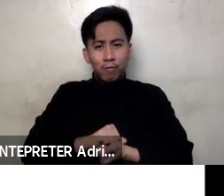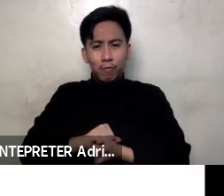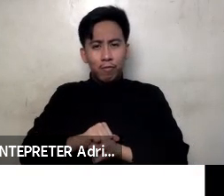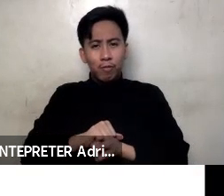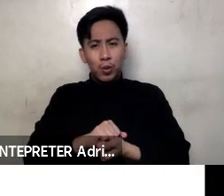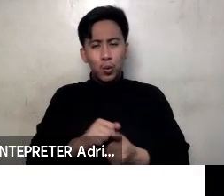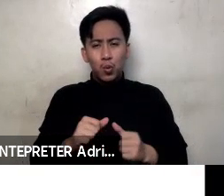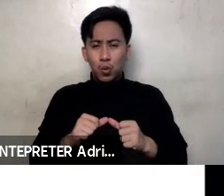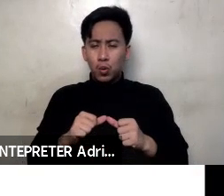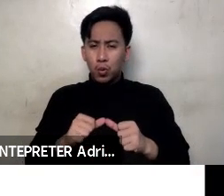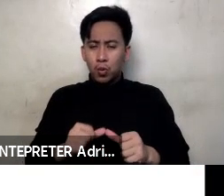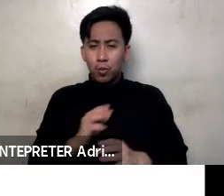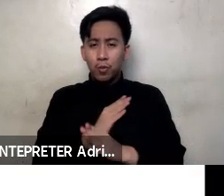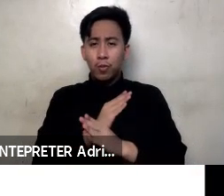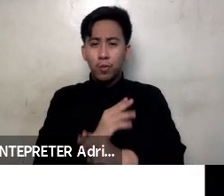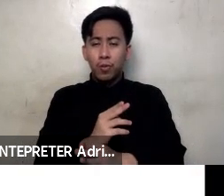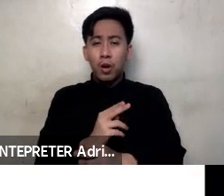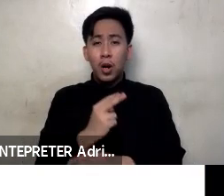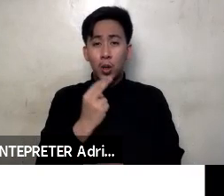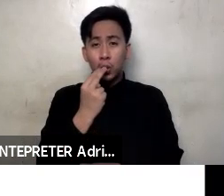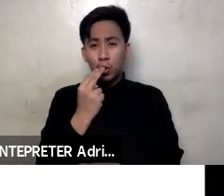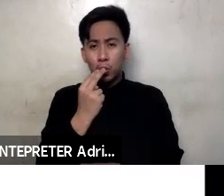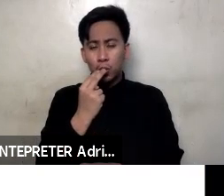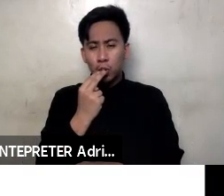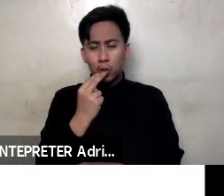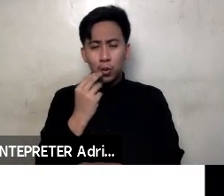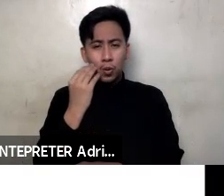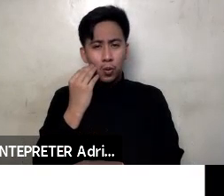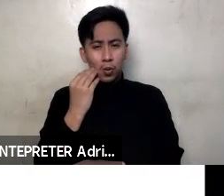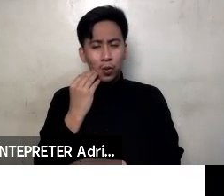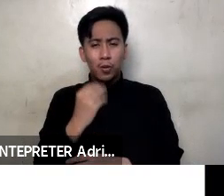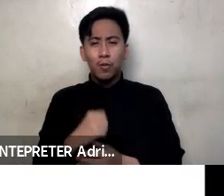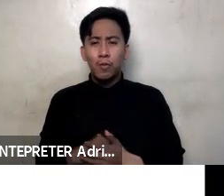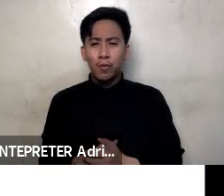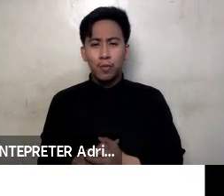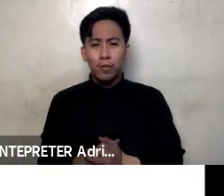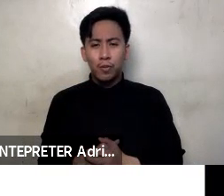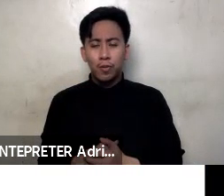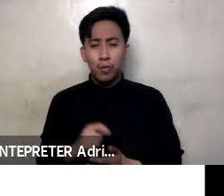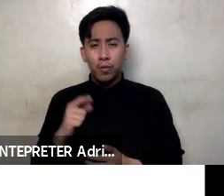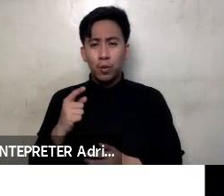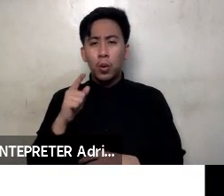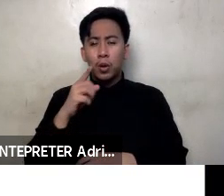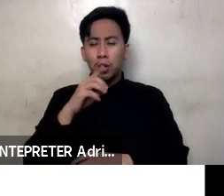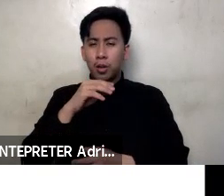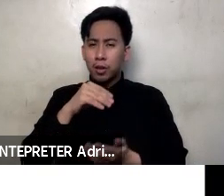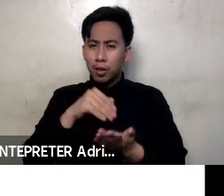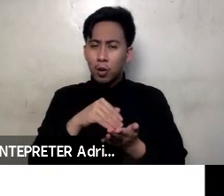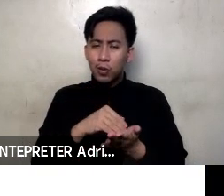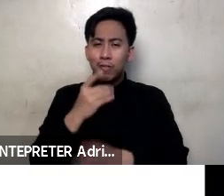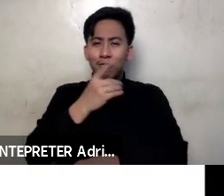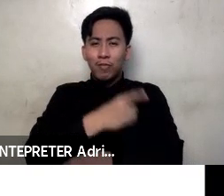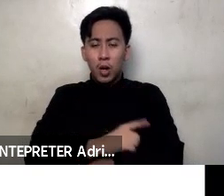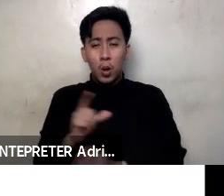urban nutrition governance program anchored on the framework of the first 1,000 days law, our